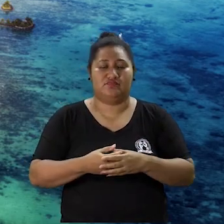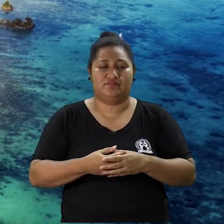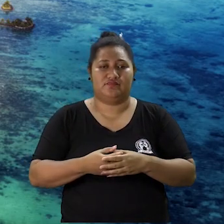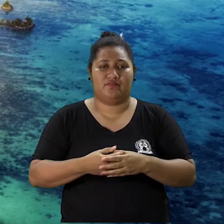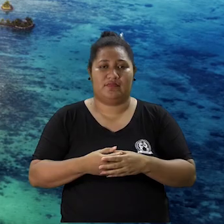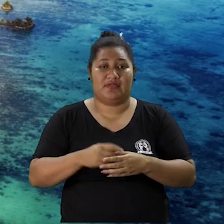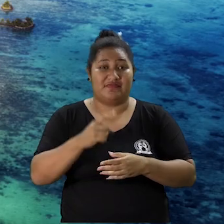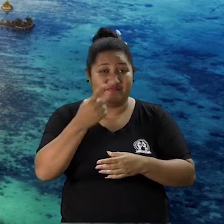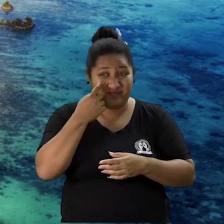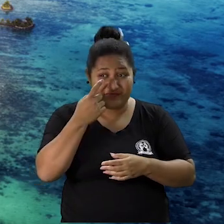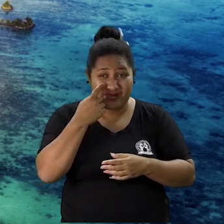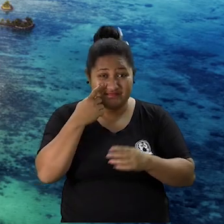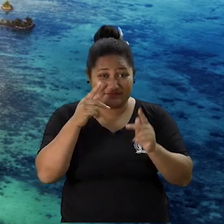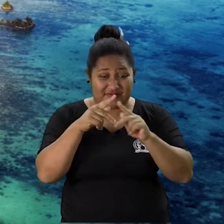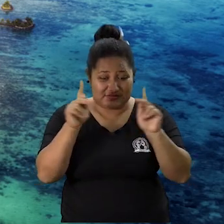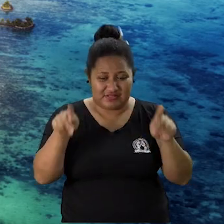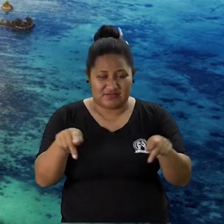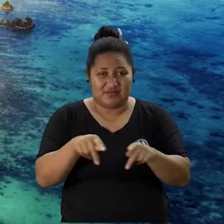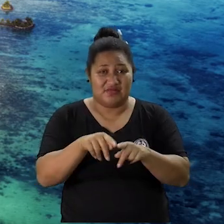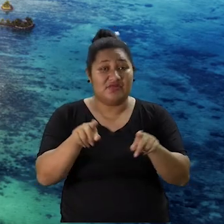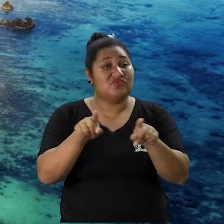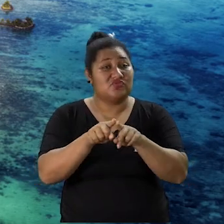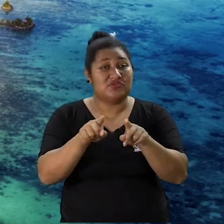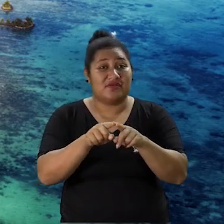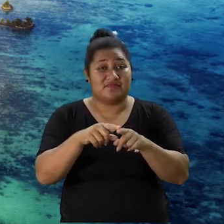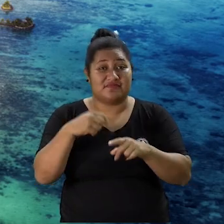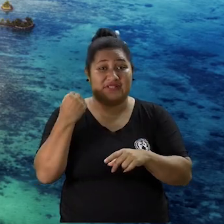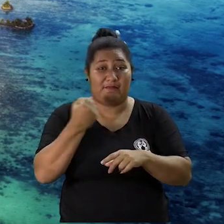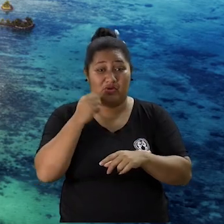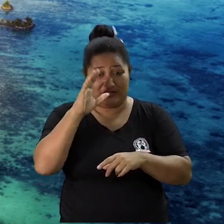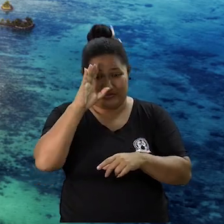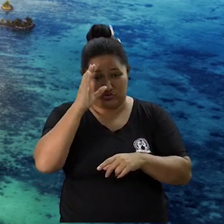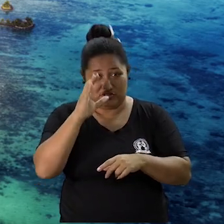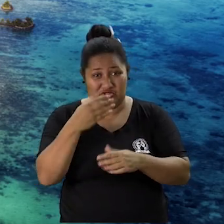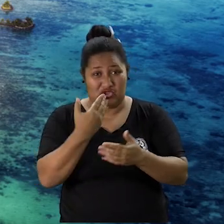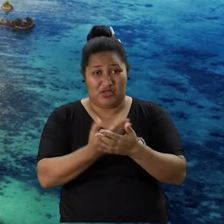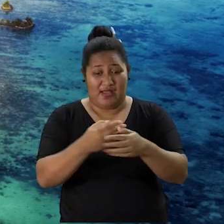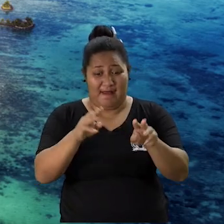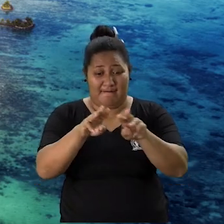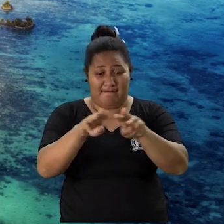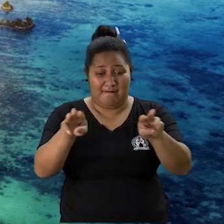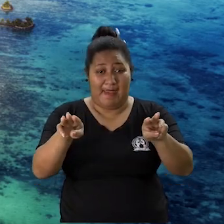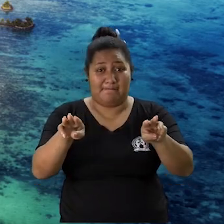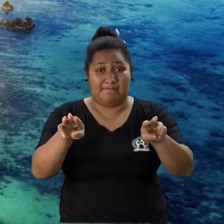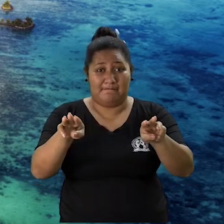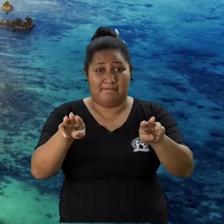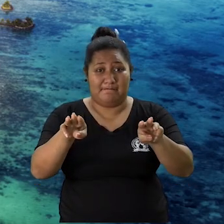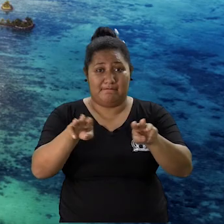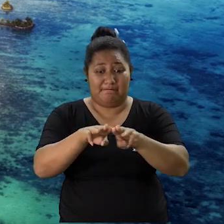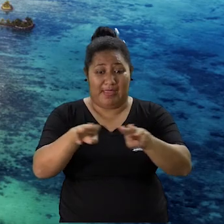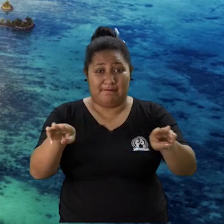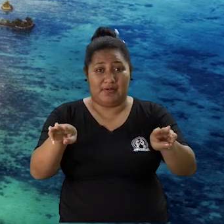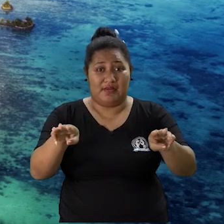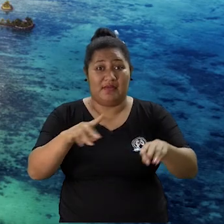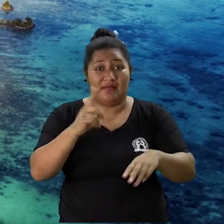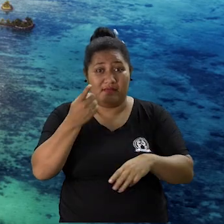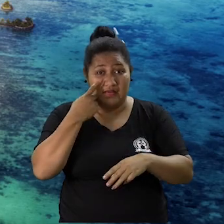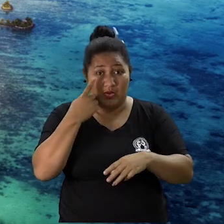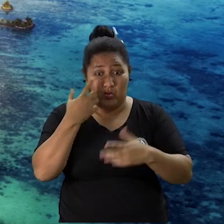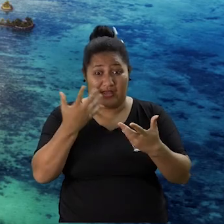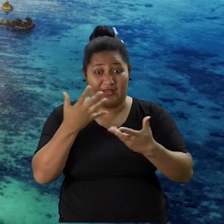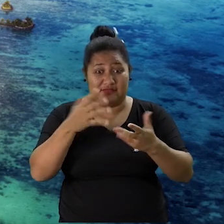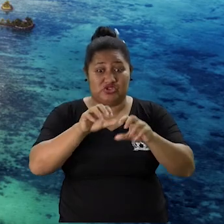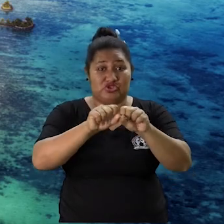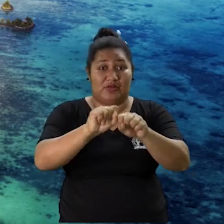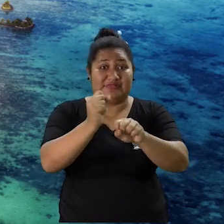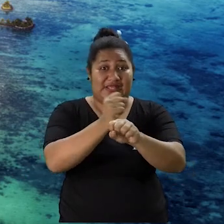Ia o fōringa foi lana o le atunu ulunga o le map o le vaenga le ngata ai le Sami ma le vaenga le a mata